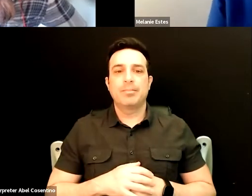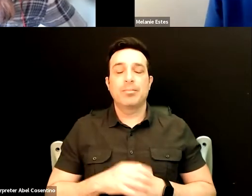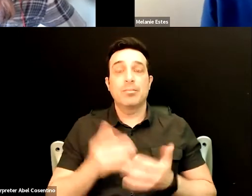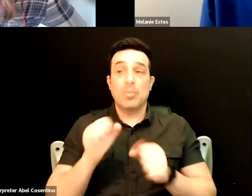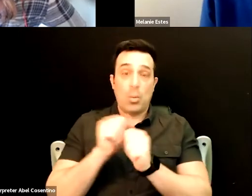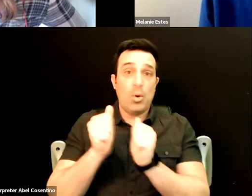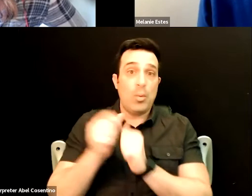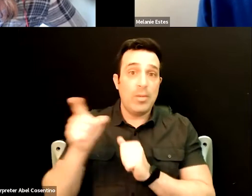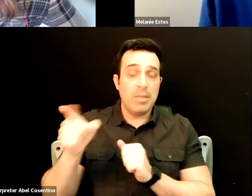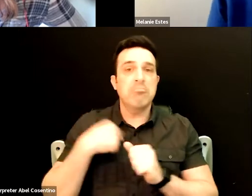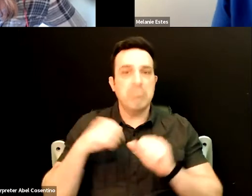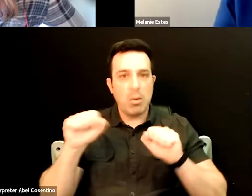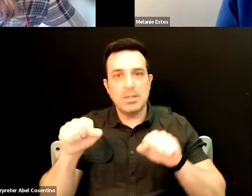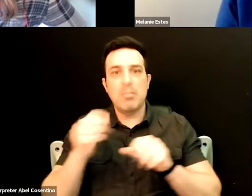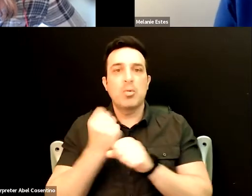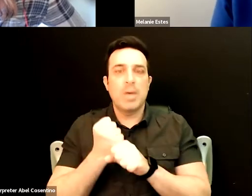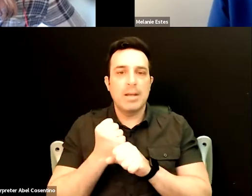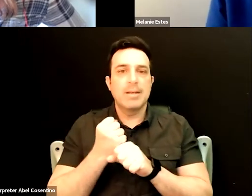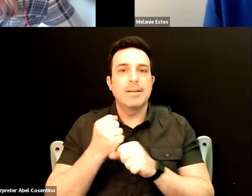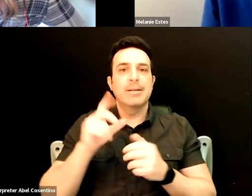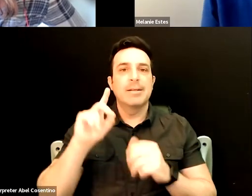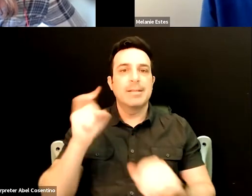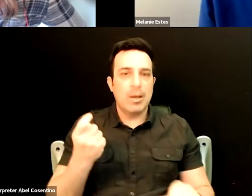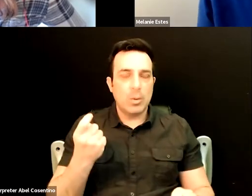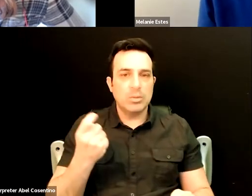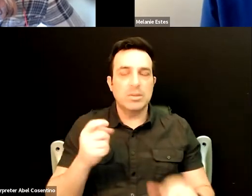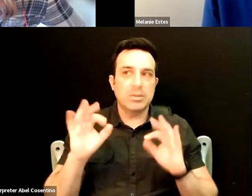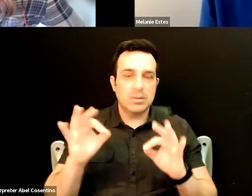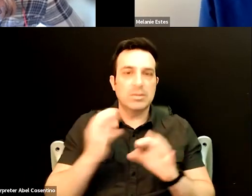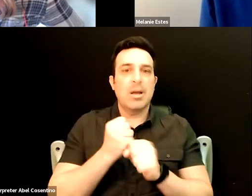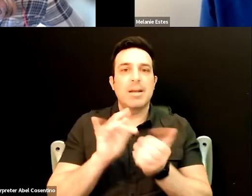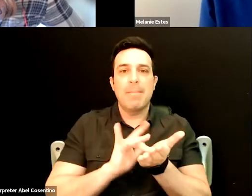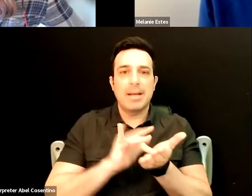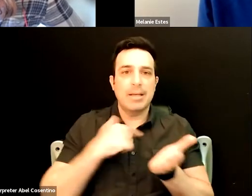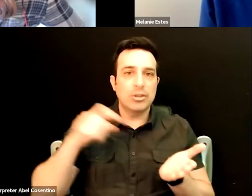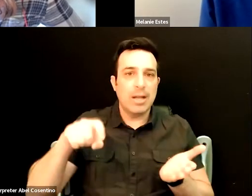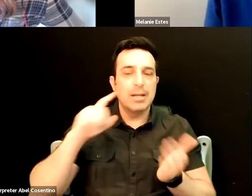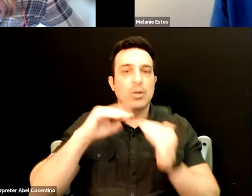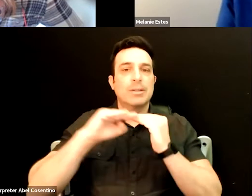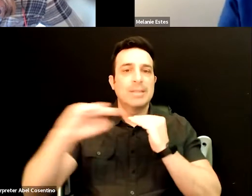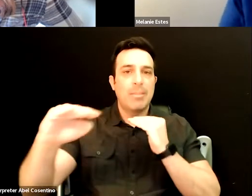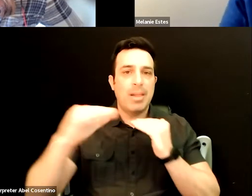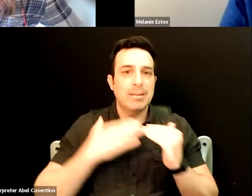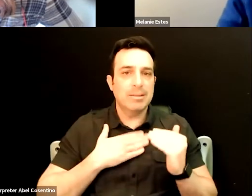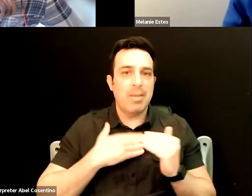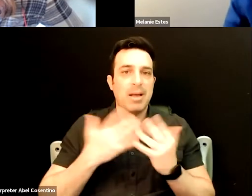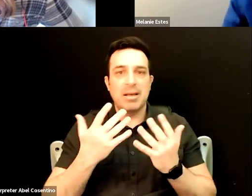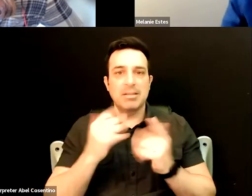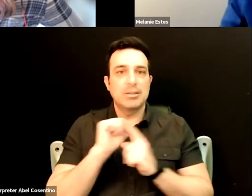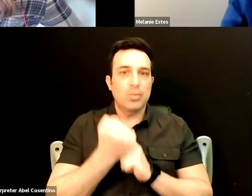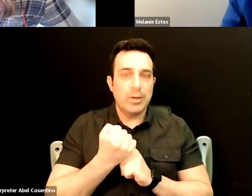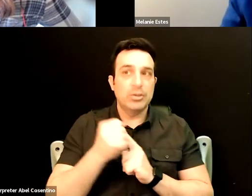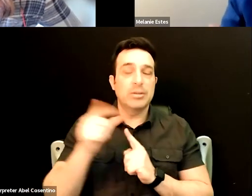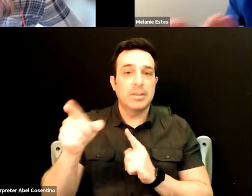with him, I was able to get a diagnosis. I got the medication I needed to stabilize my condition, and he ended